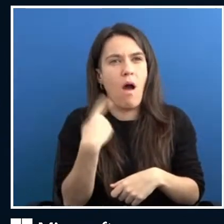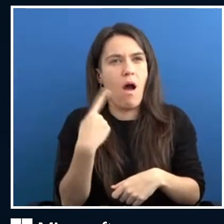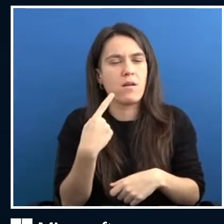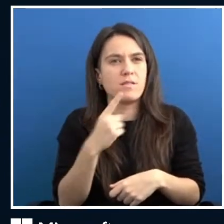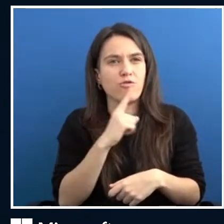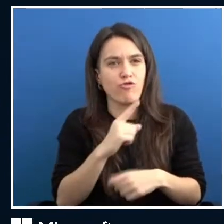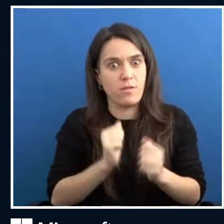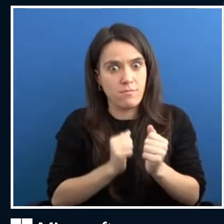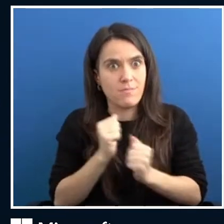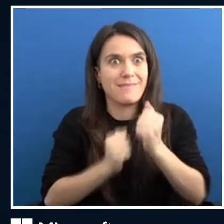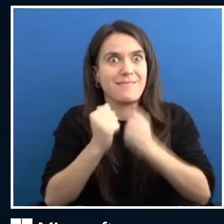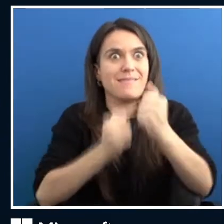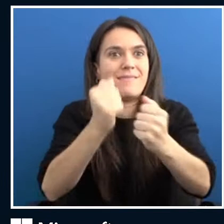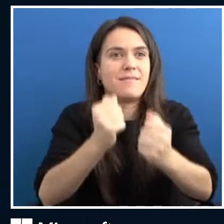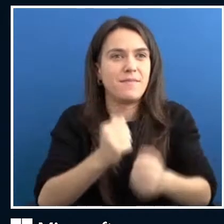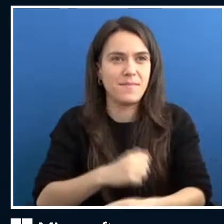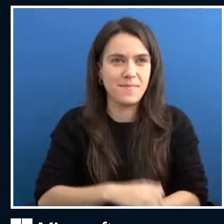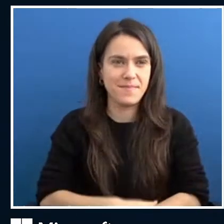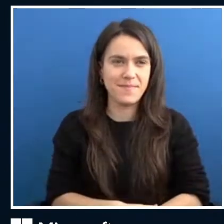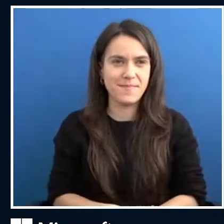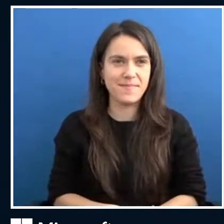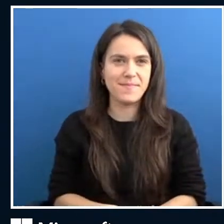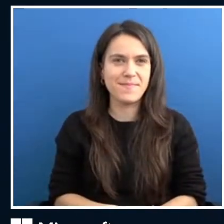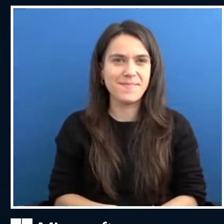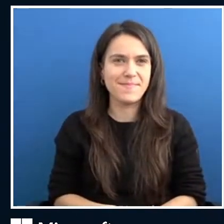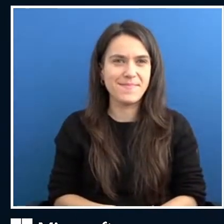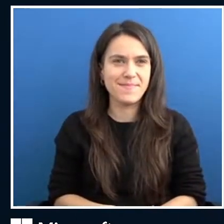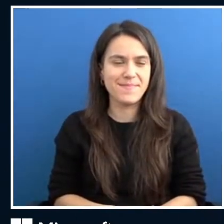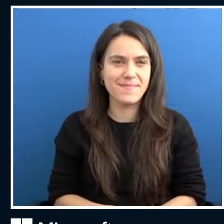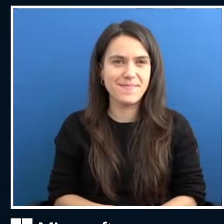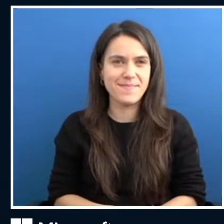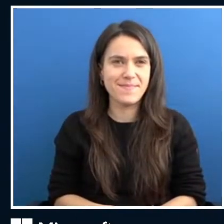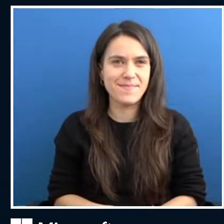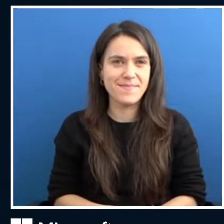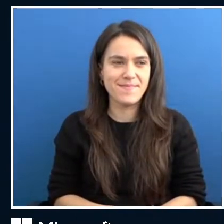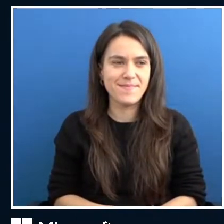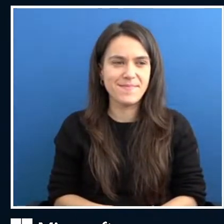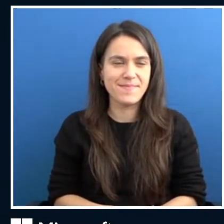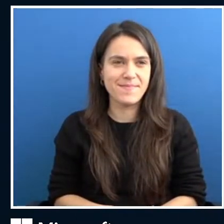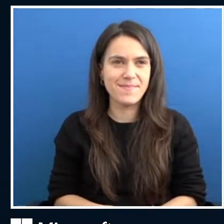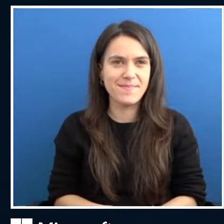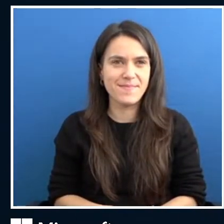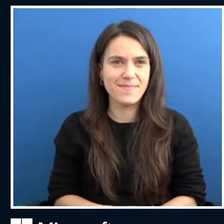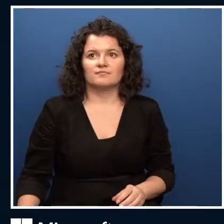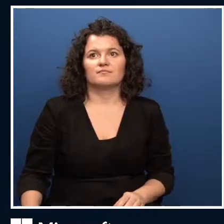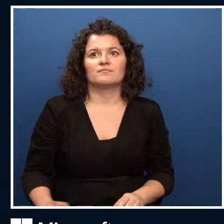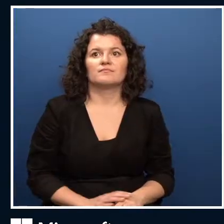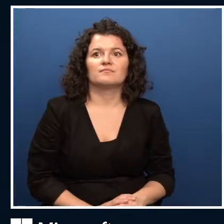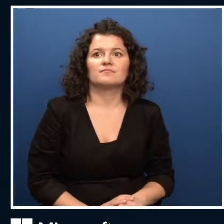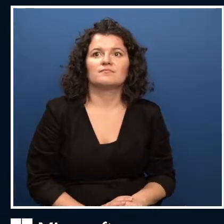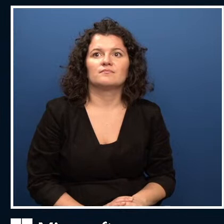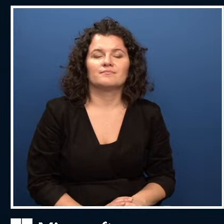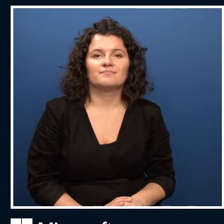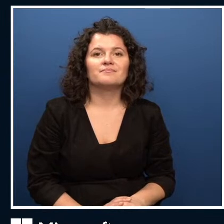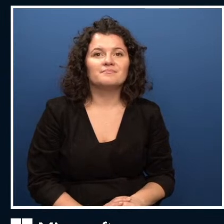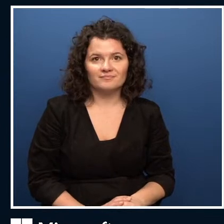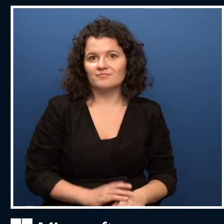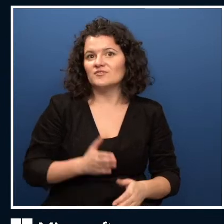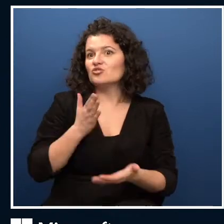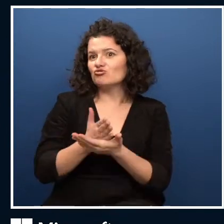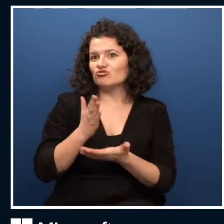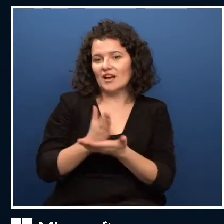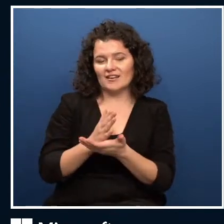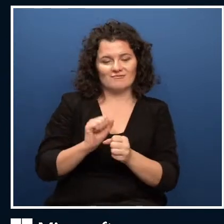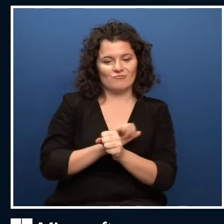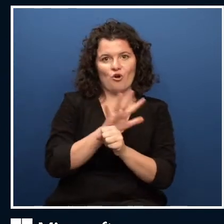that sense. Excellent. So, the whole COVID situation is impacted everyone around the globe. Aisha, as a tutor on the